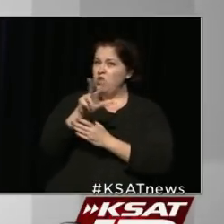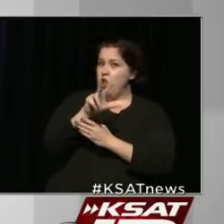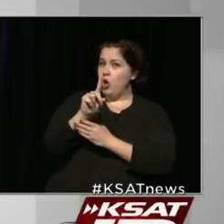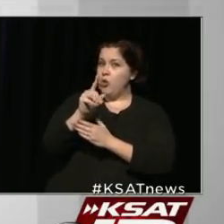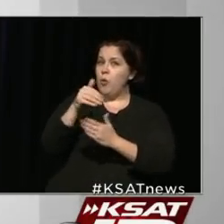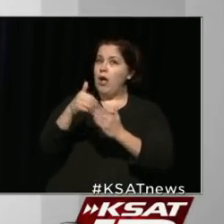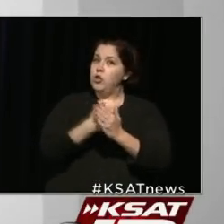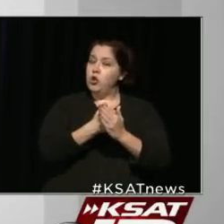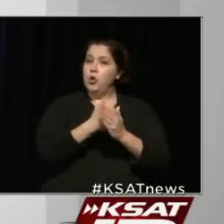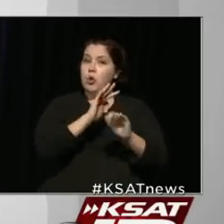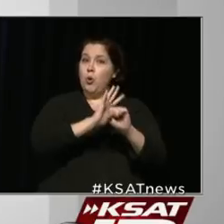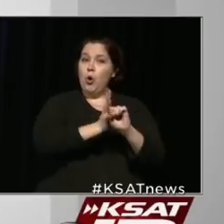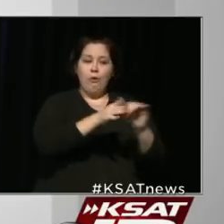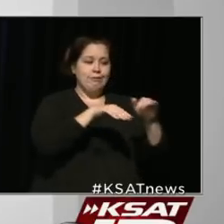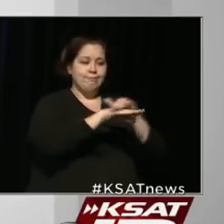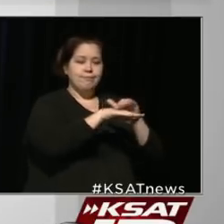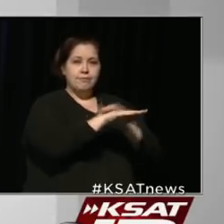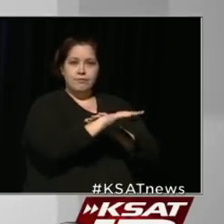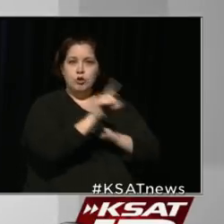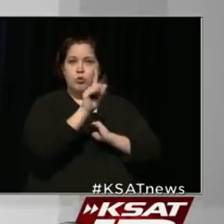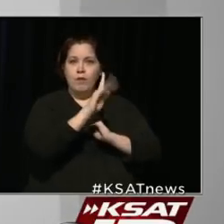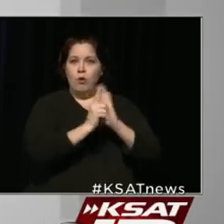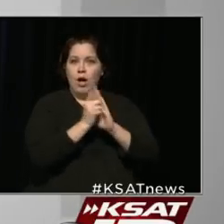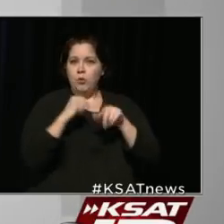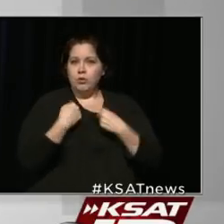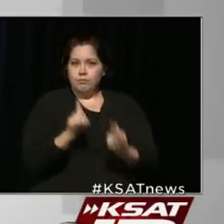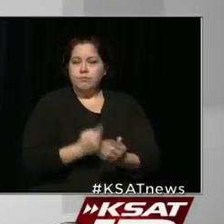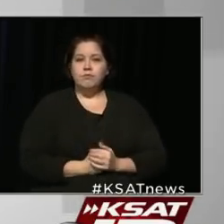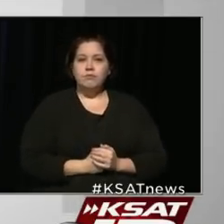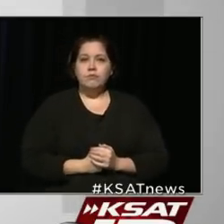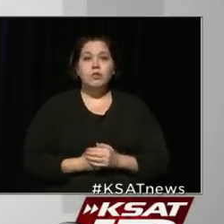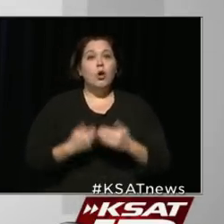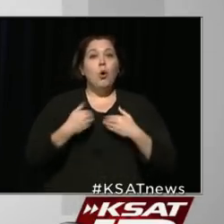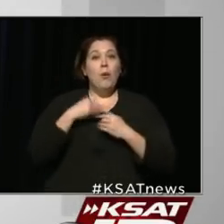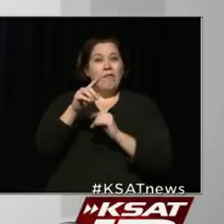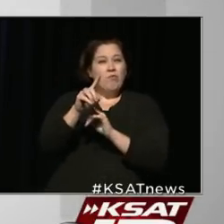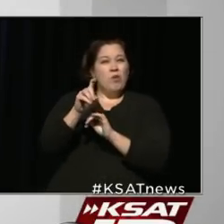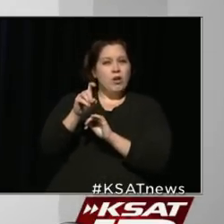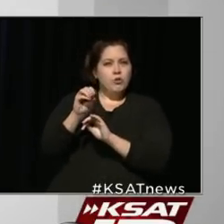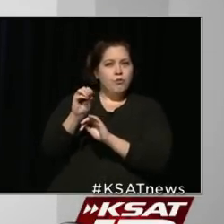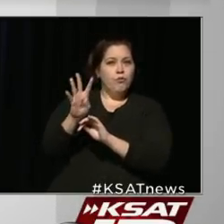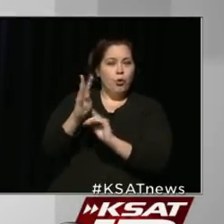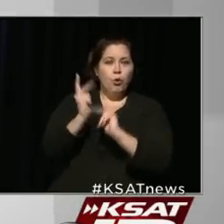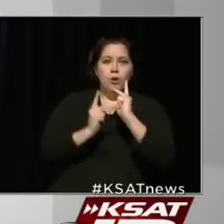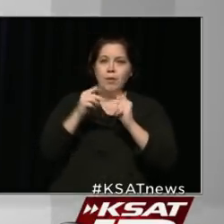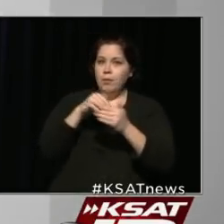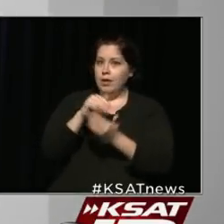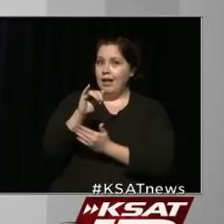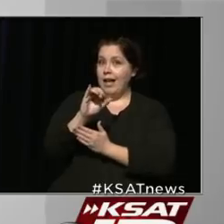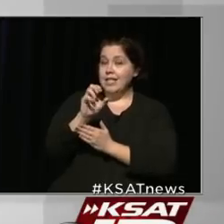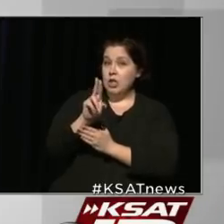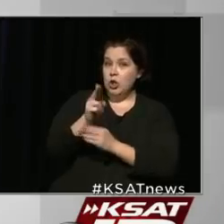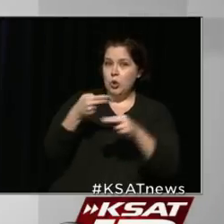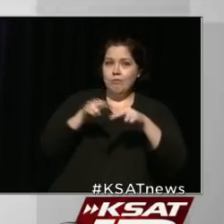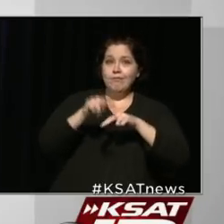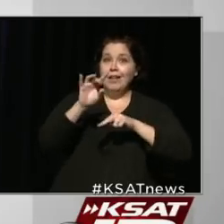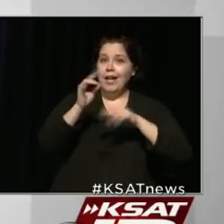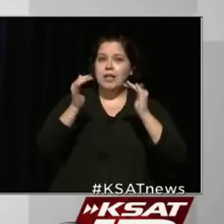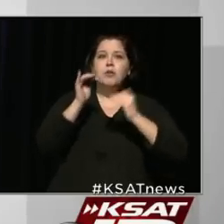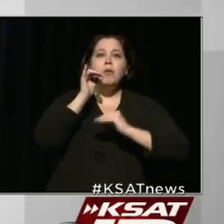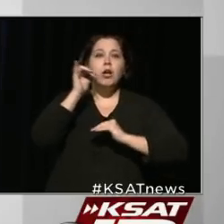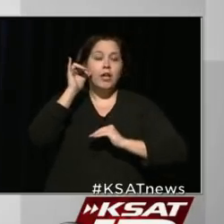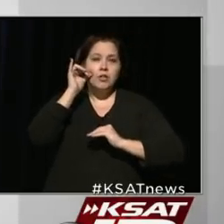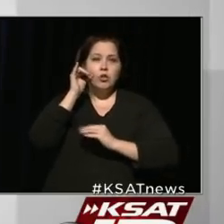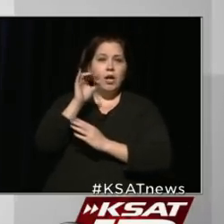new COVID-19 related admissions over the last 24 hours. We do have 104 patients in the ICU, up 8 from yesterday,